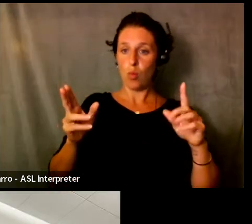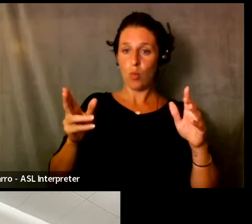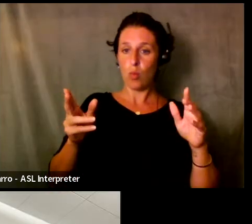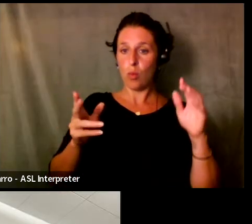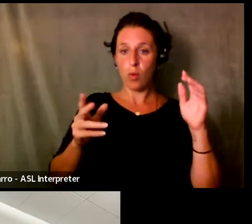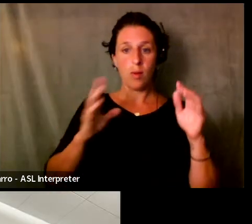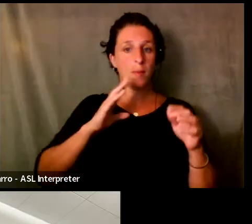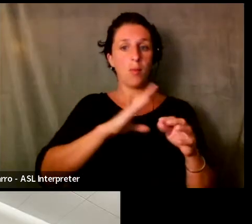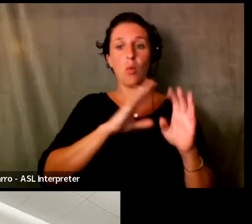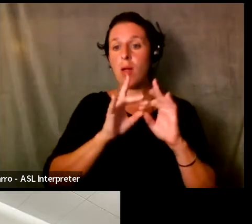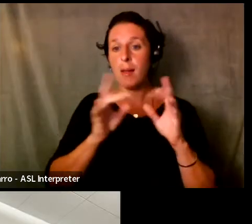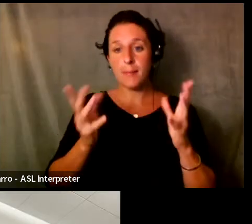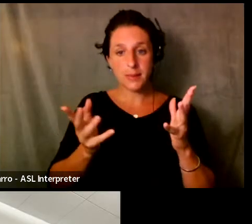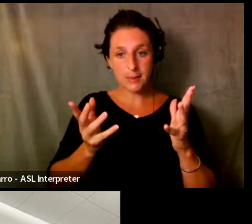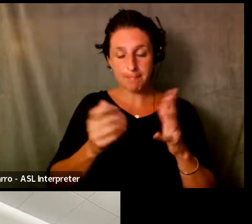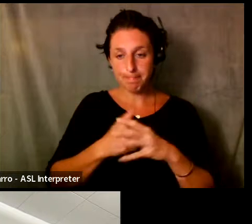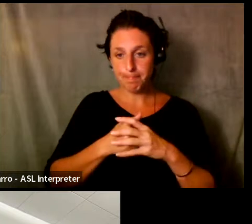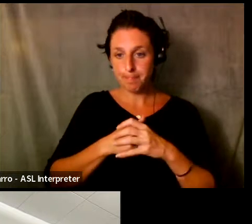board comments.